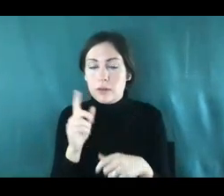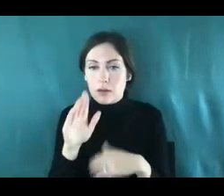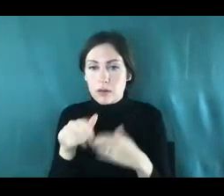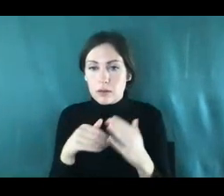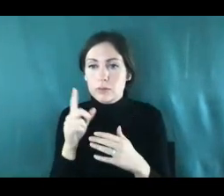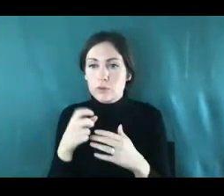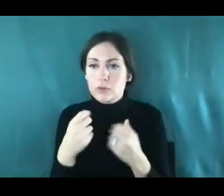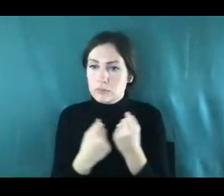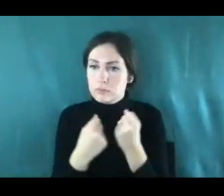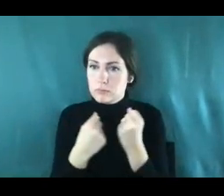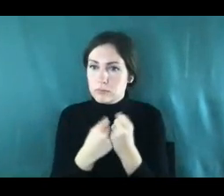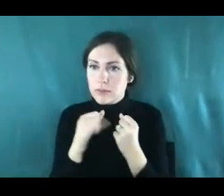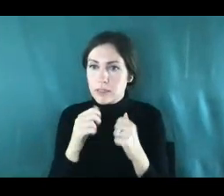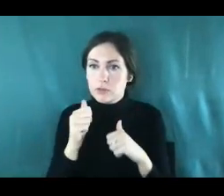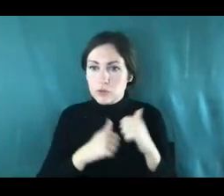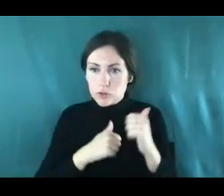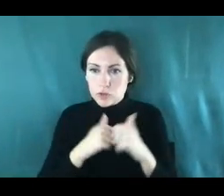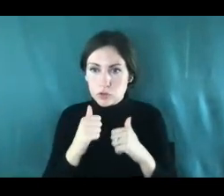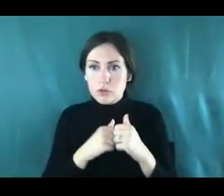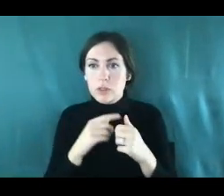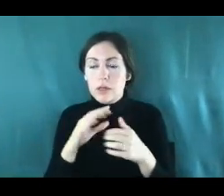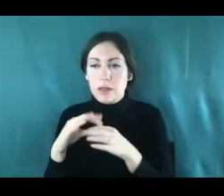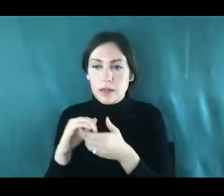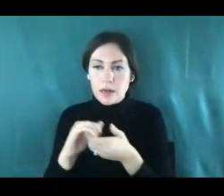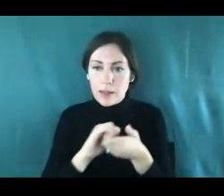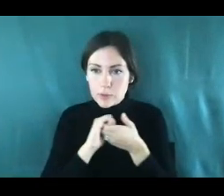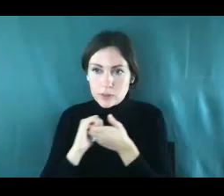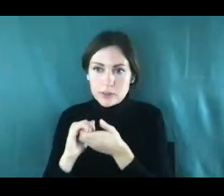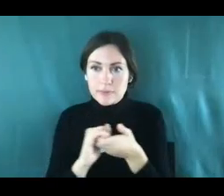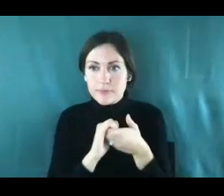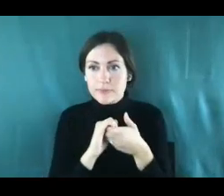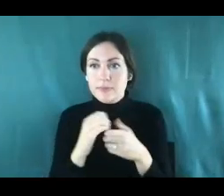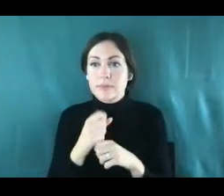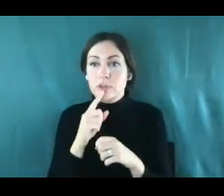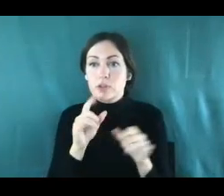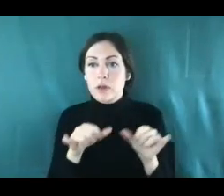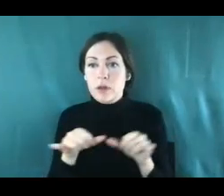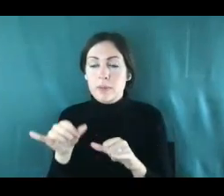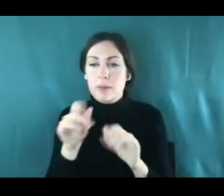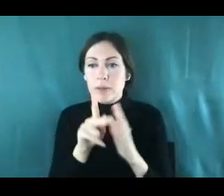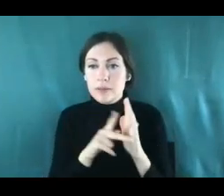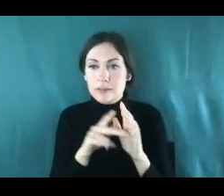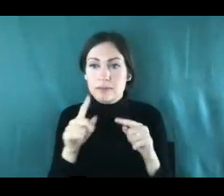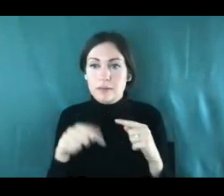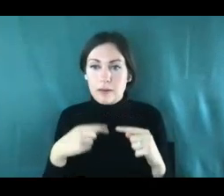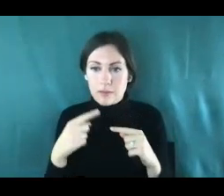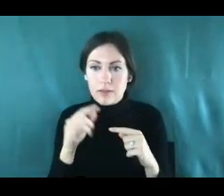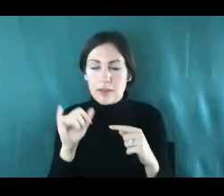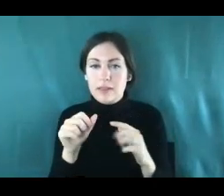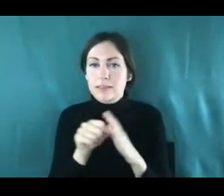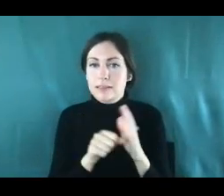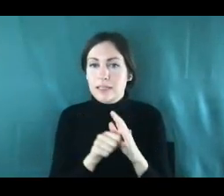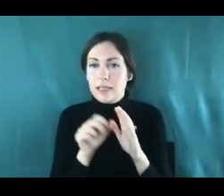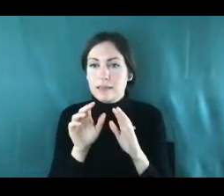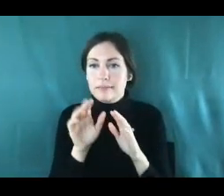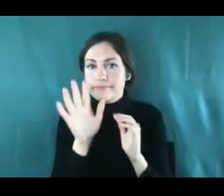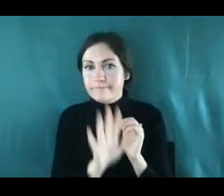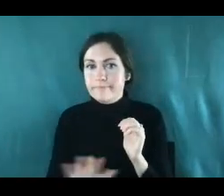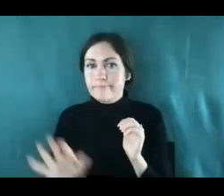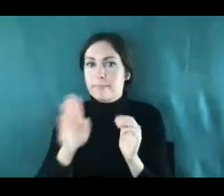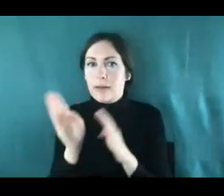a structure, collaboration, and ensure readiness for a common policy cycles and statewide planning.